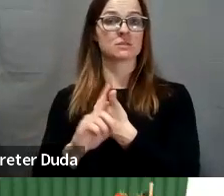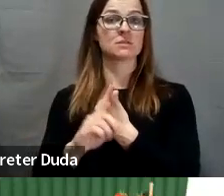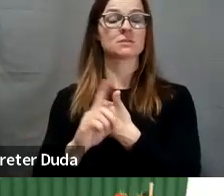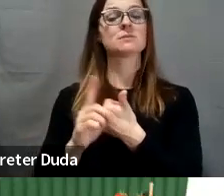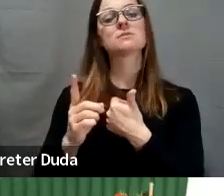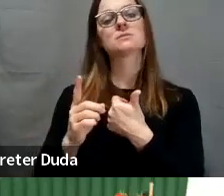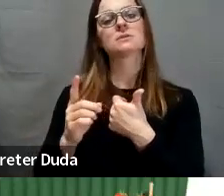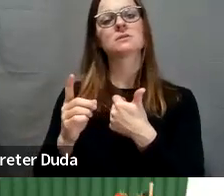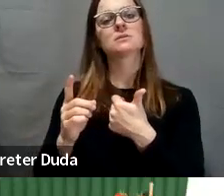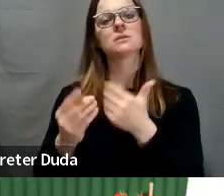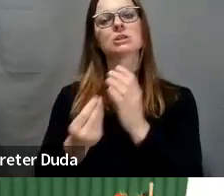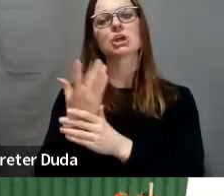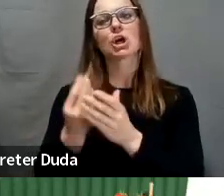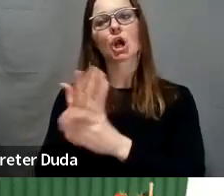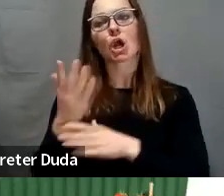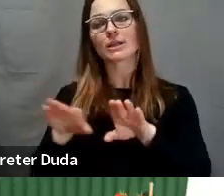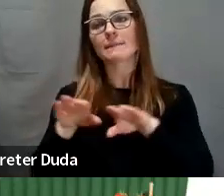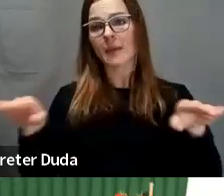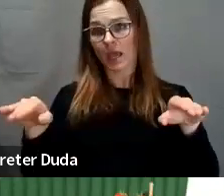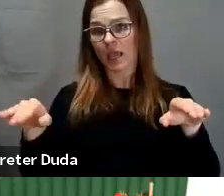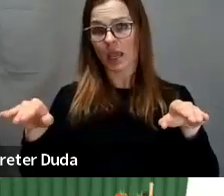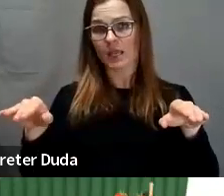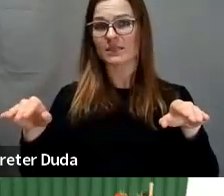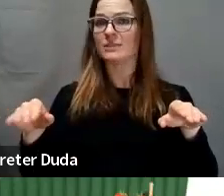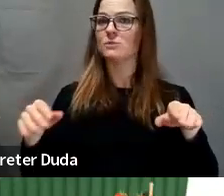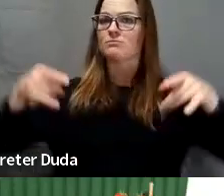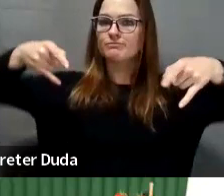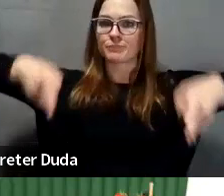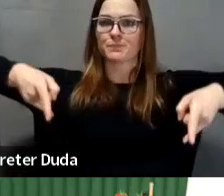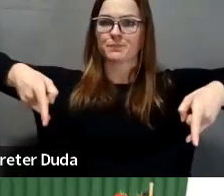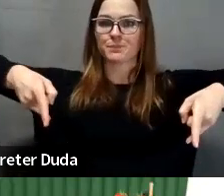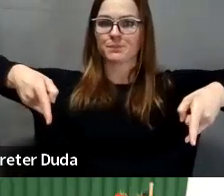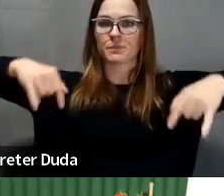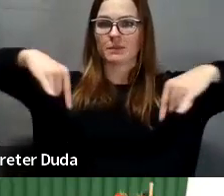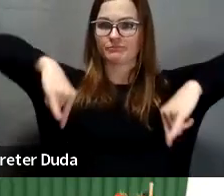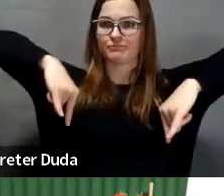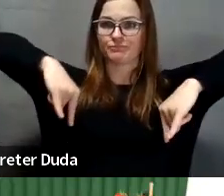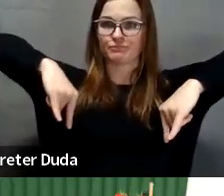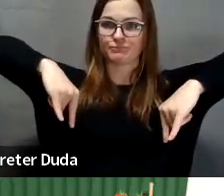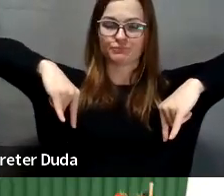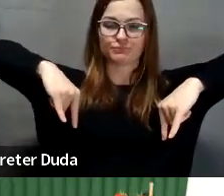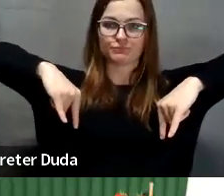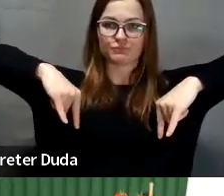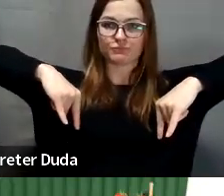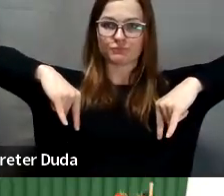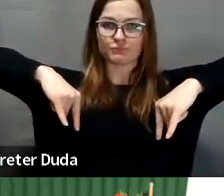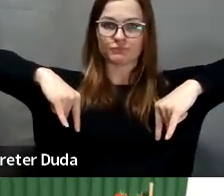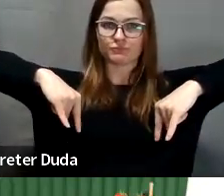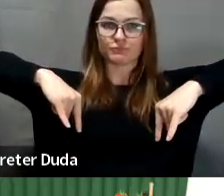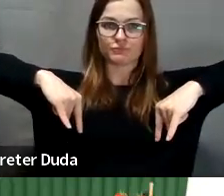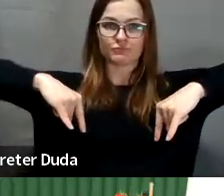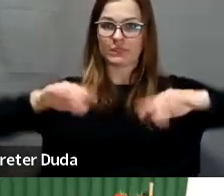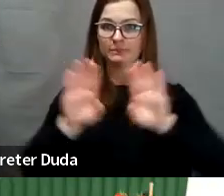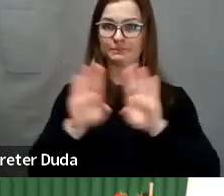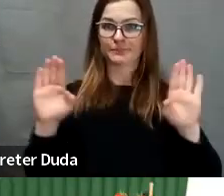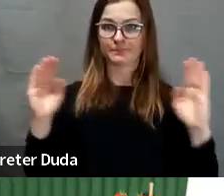bed that is raised up on 4 legs and is surrounded by on all 4